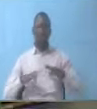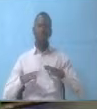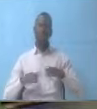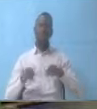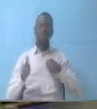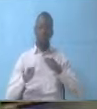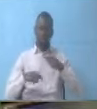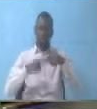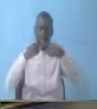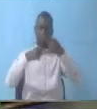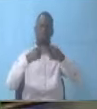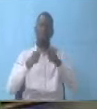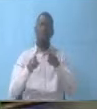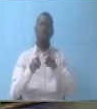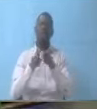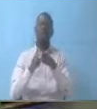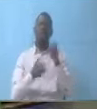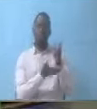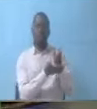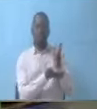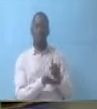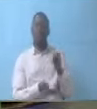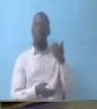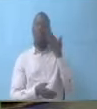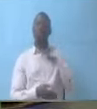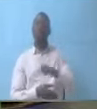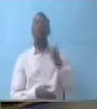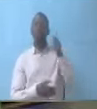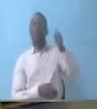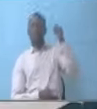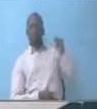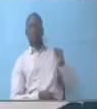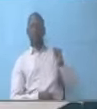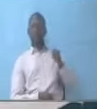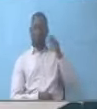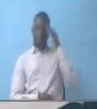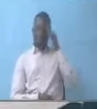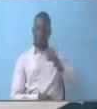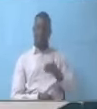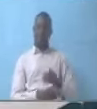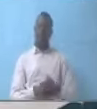the witness from yesterday. Thank you very much. Thank you.